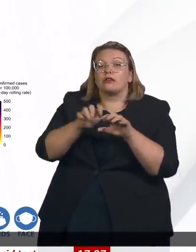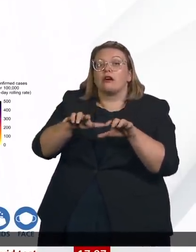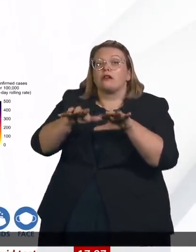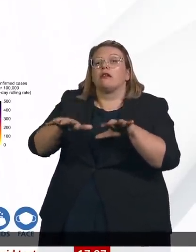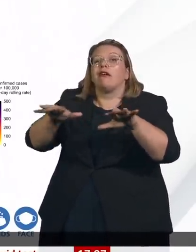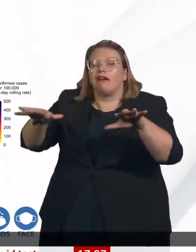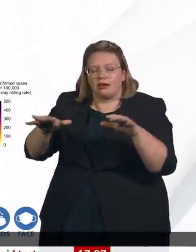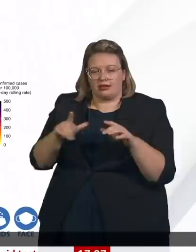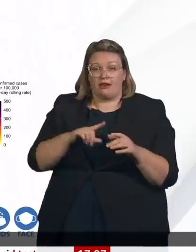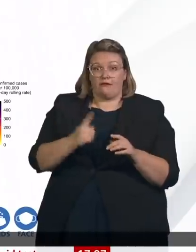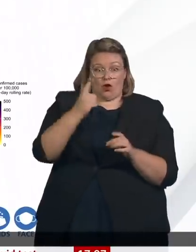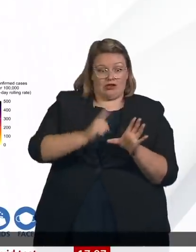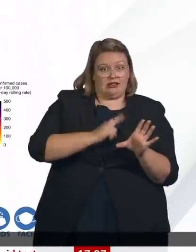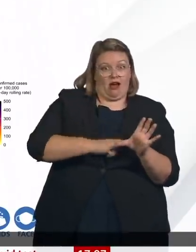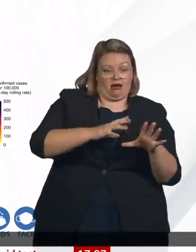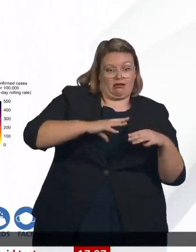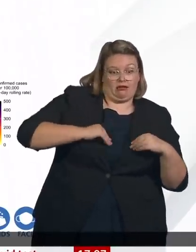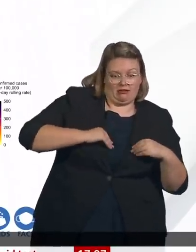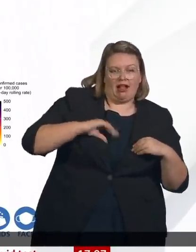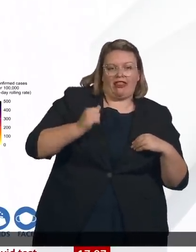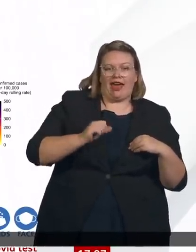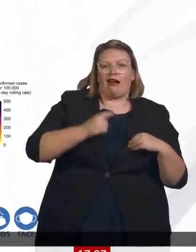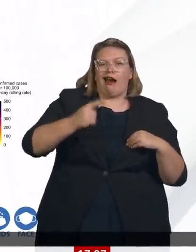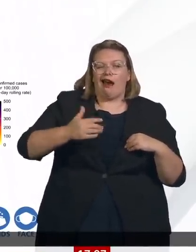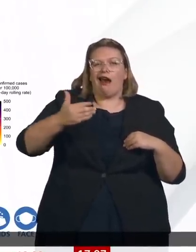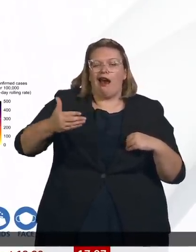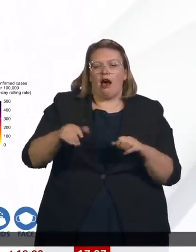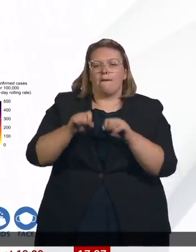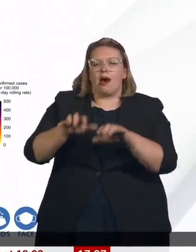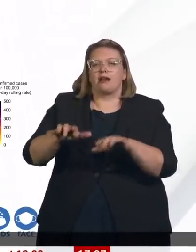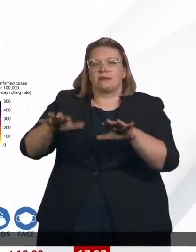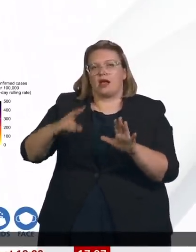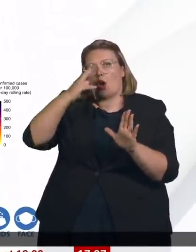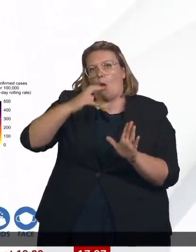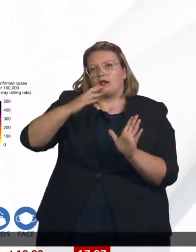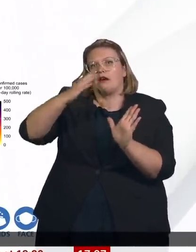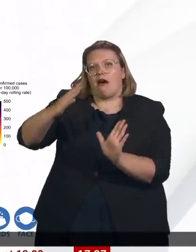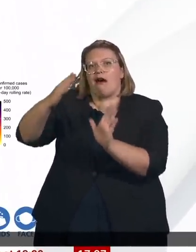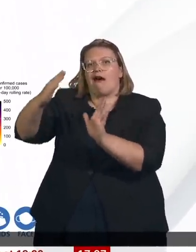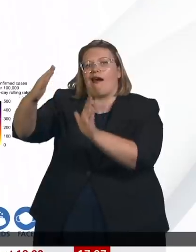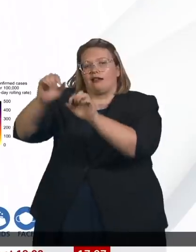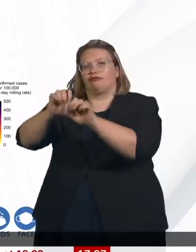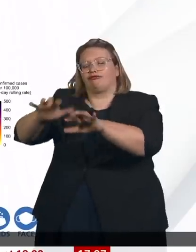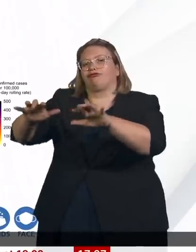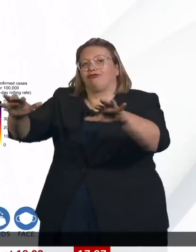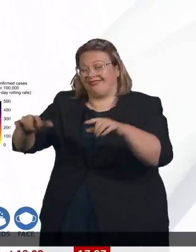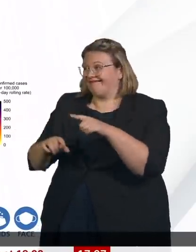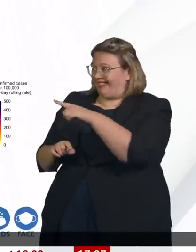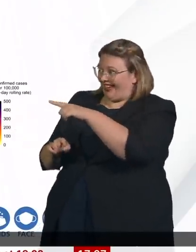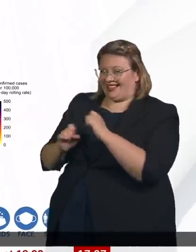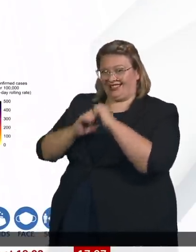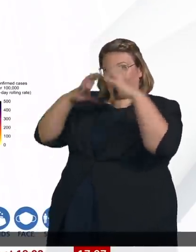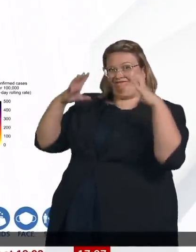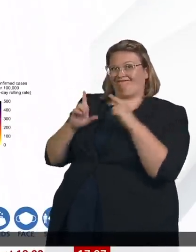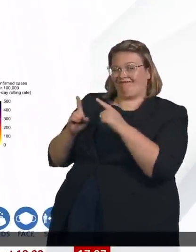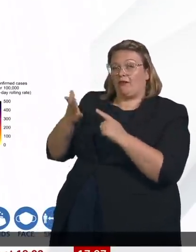weeks lag as we move through the age bands as we go up each of the blocks. That's the visual snapshot